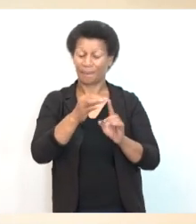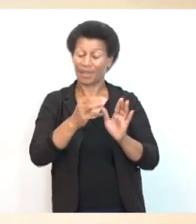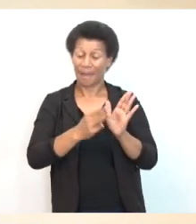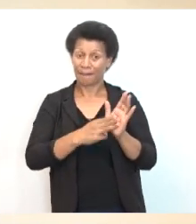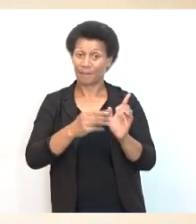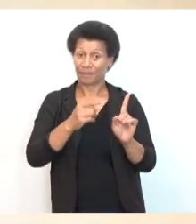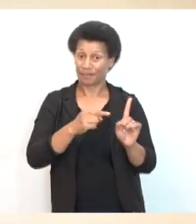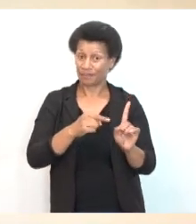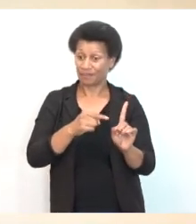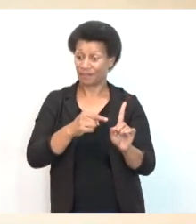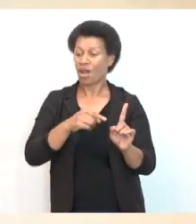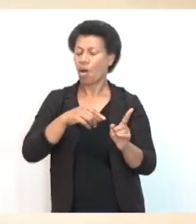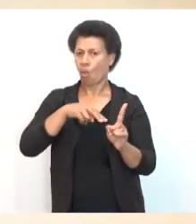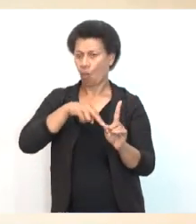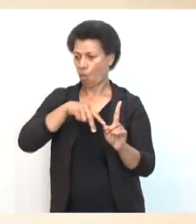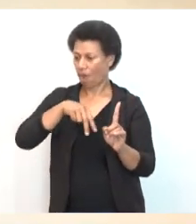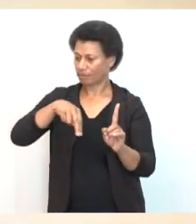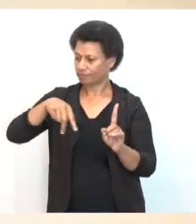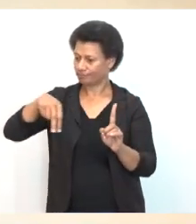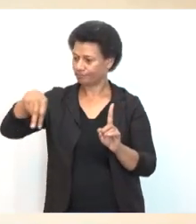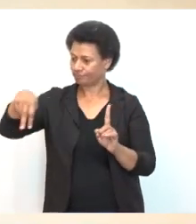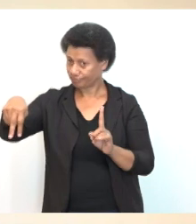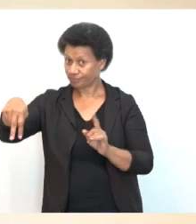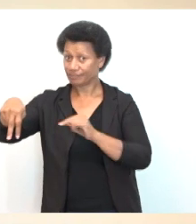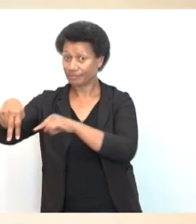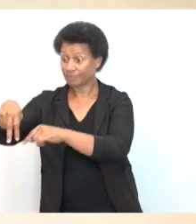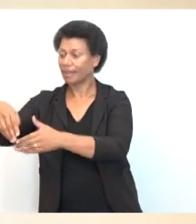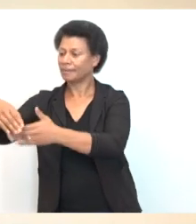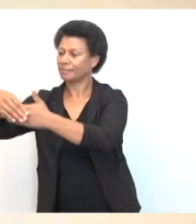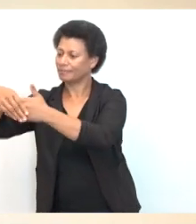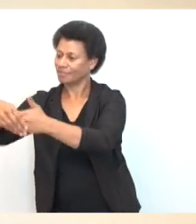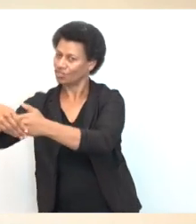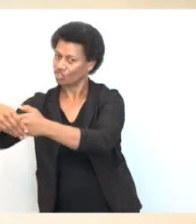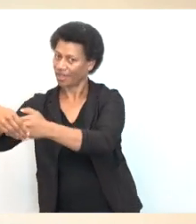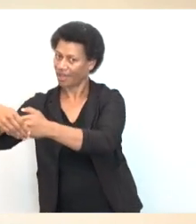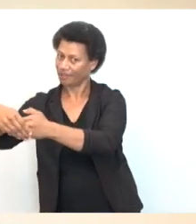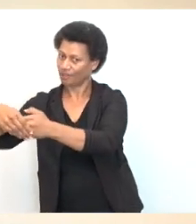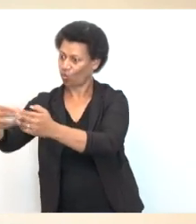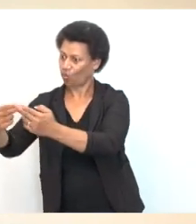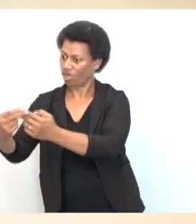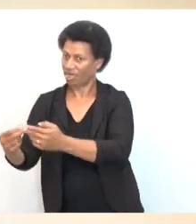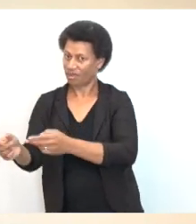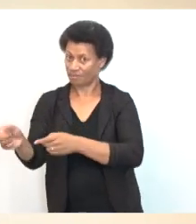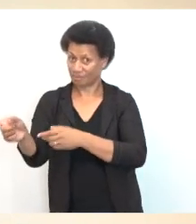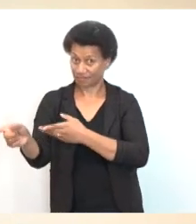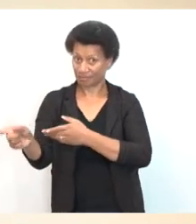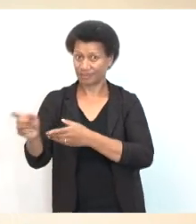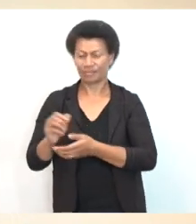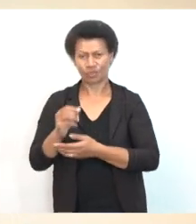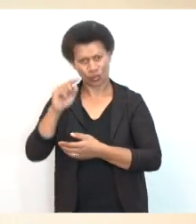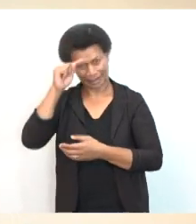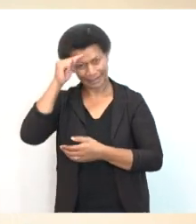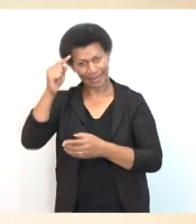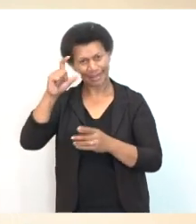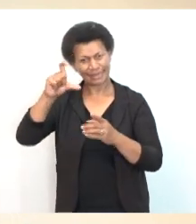have conversations with the other side of the House so that this display of animosity is not carried out in the public